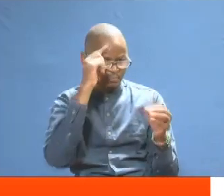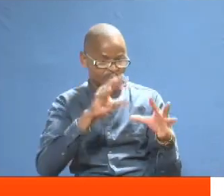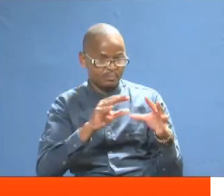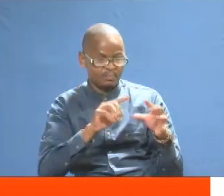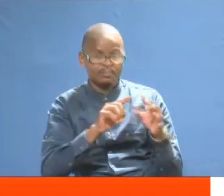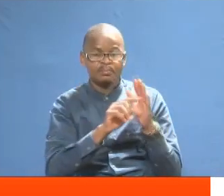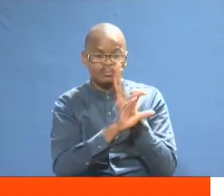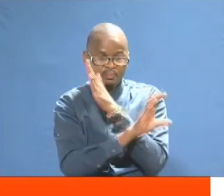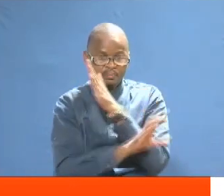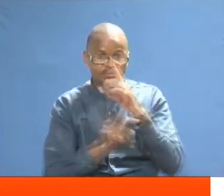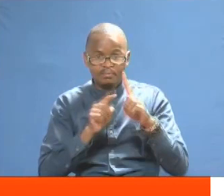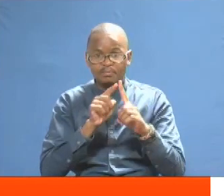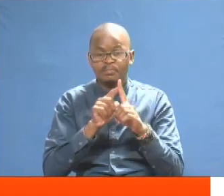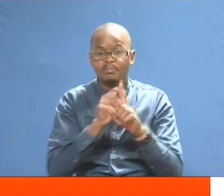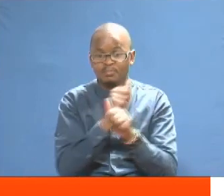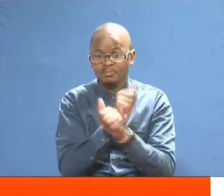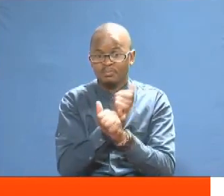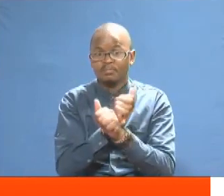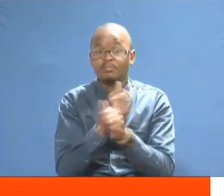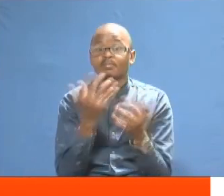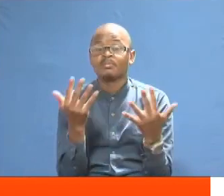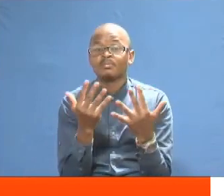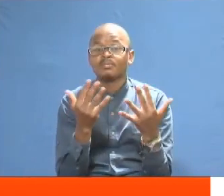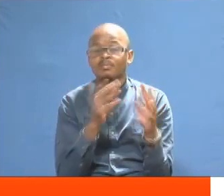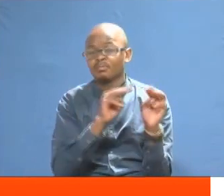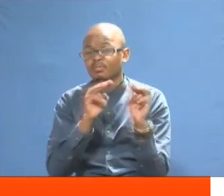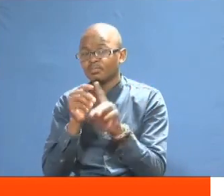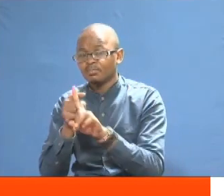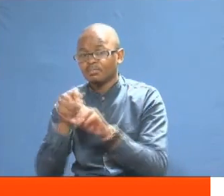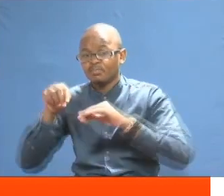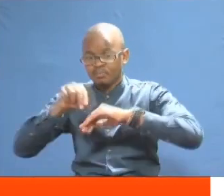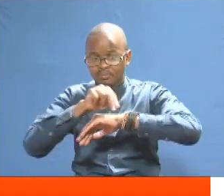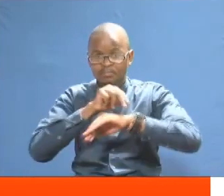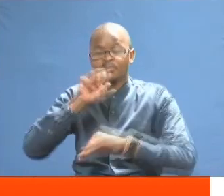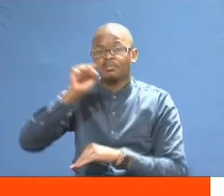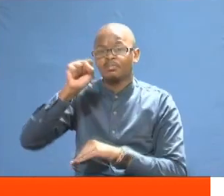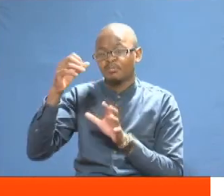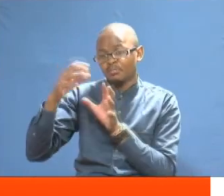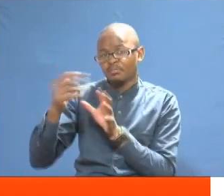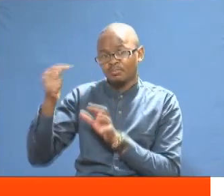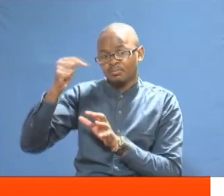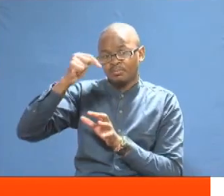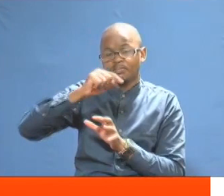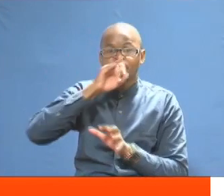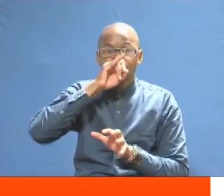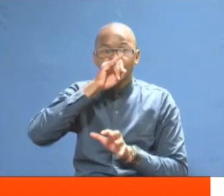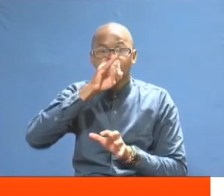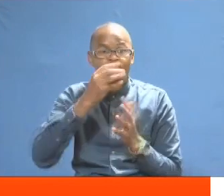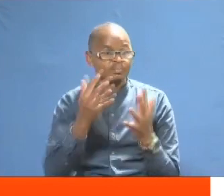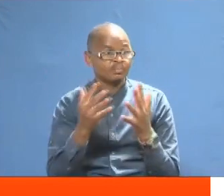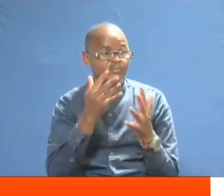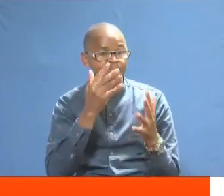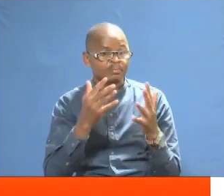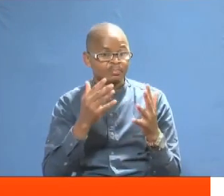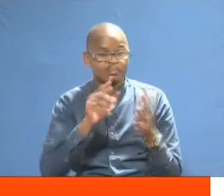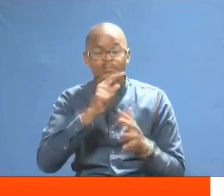this country to a very dangerous road where we have moved from. The national political party will come out with is the political party where